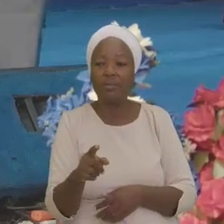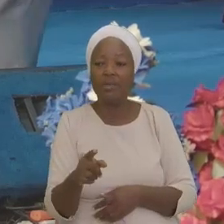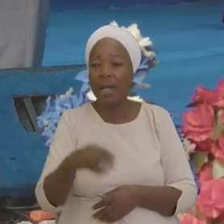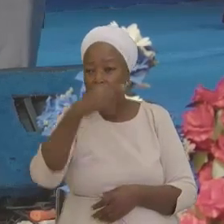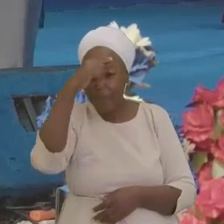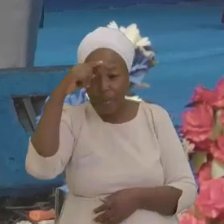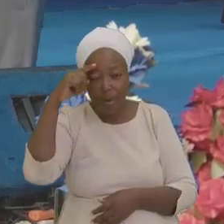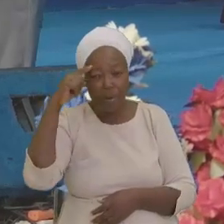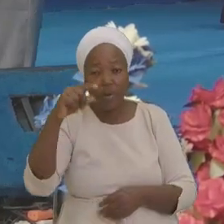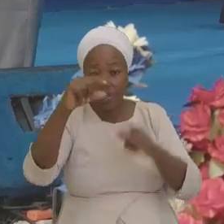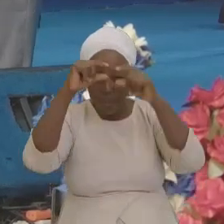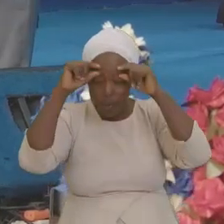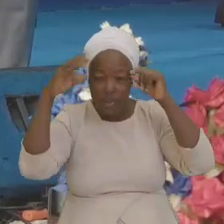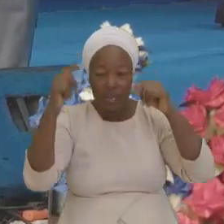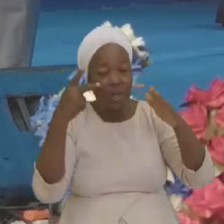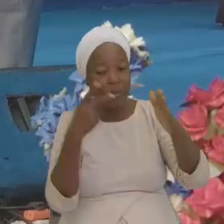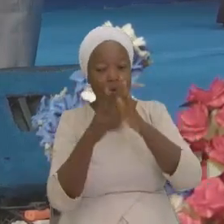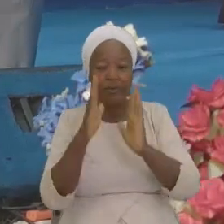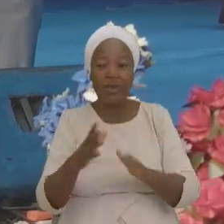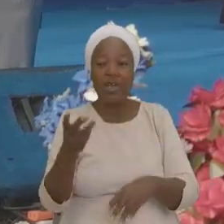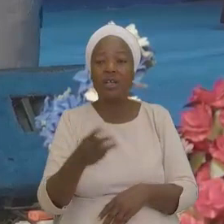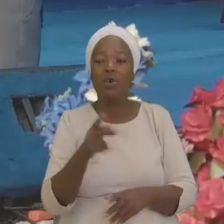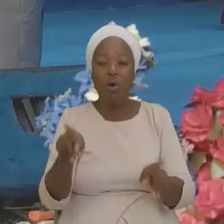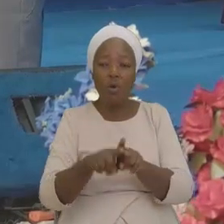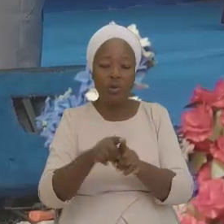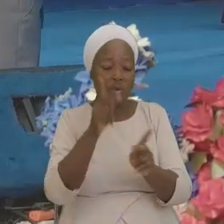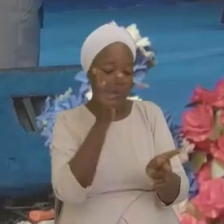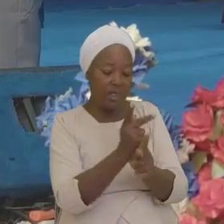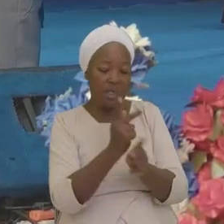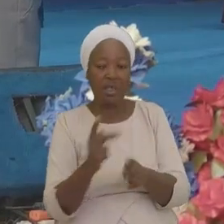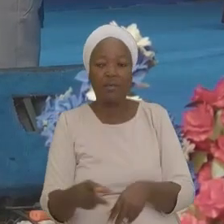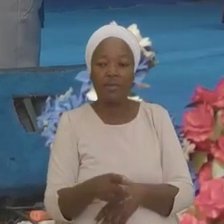because Moses the prophet also preserved them.